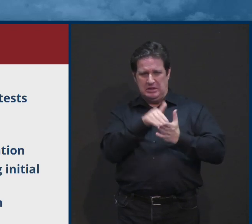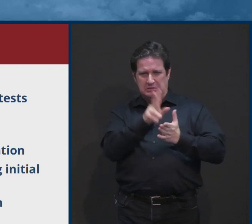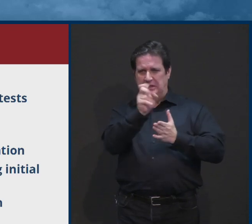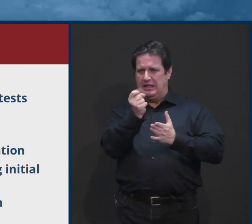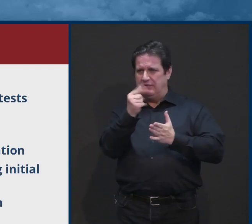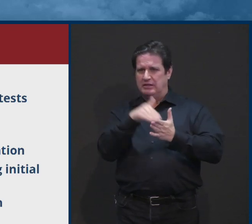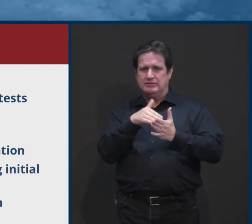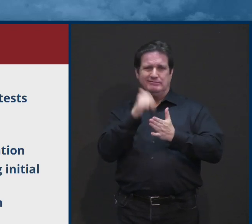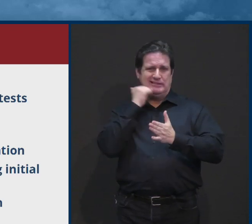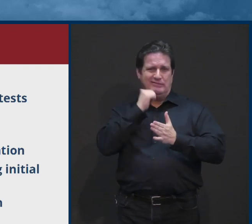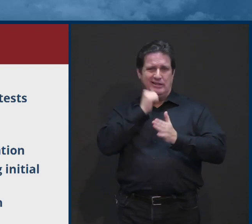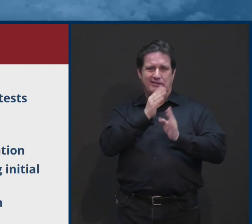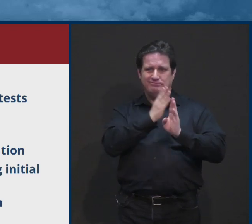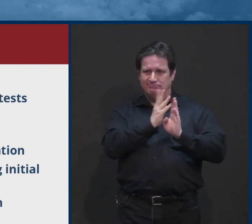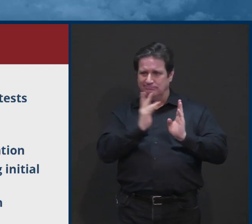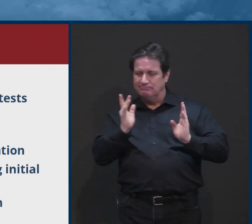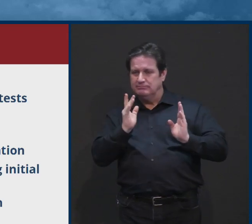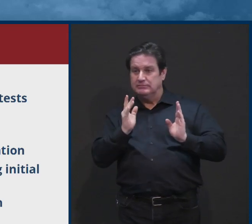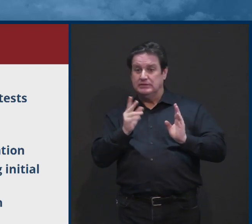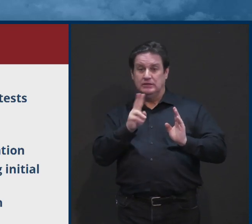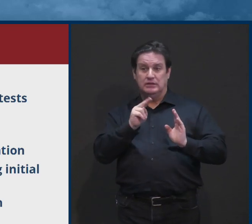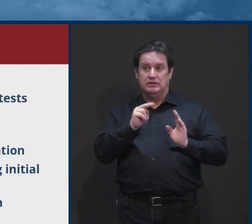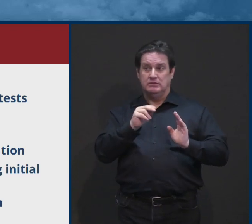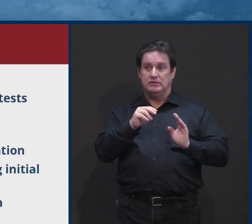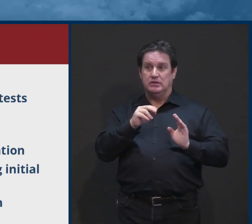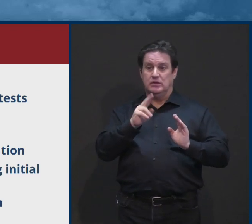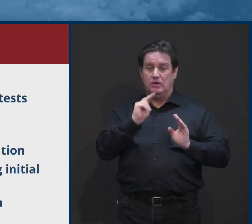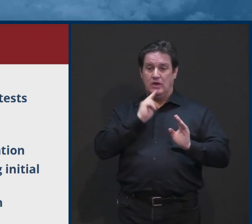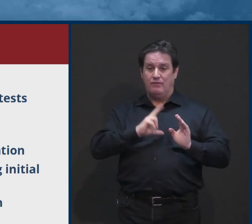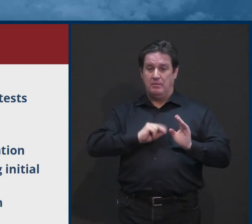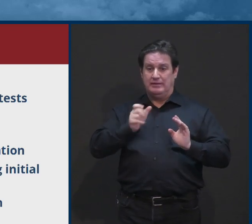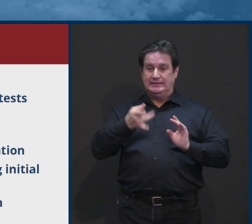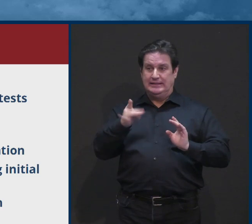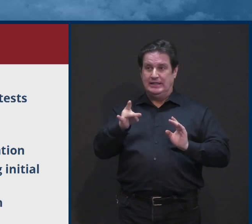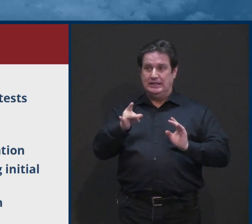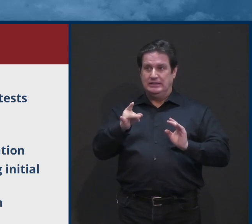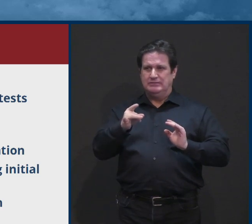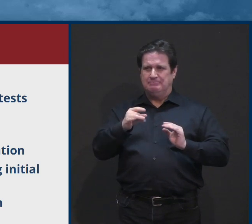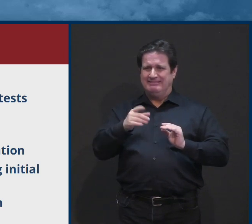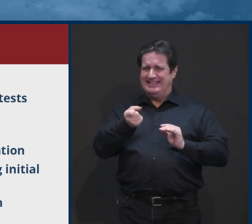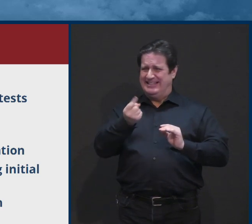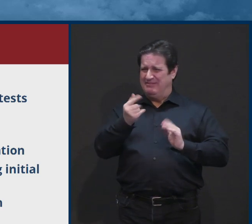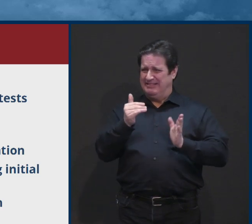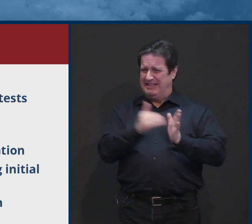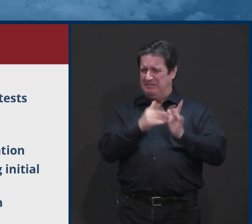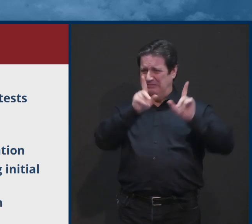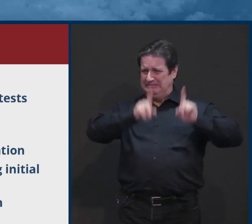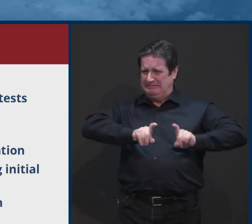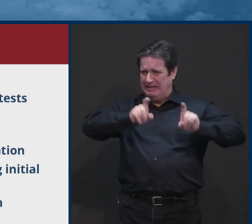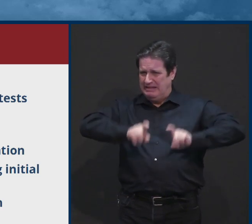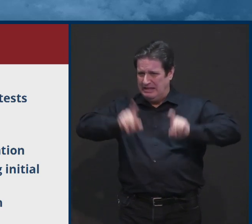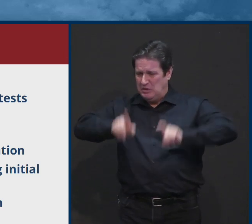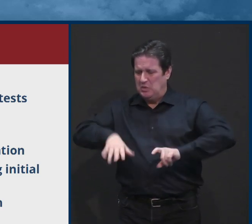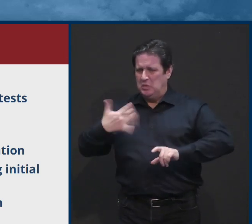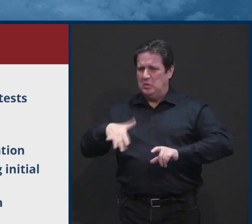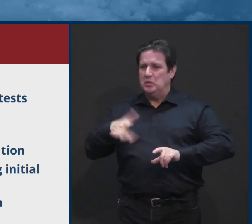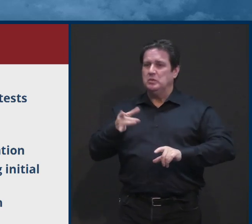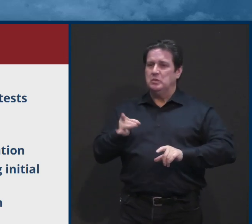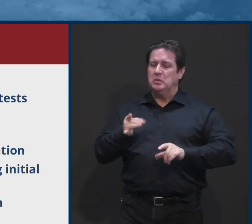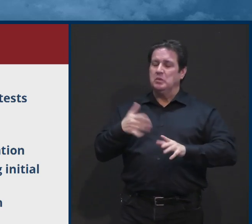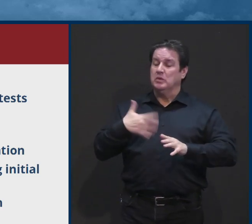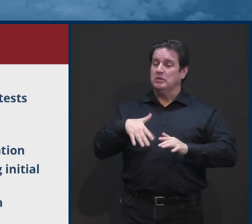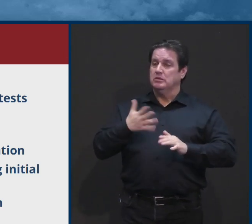daily. On November 18th, we had over 11,000 tests done. So a tremendous amount of testing done. I want